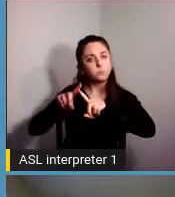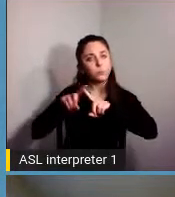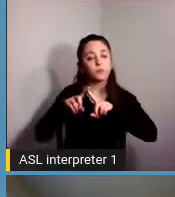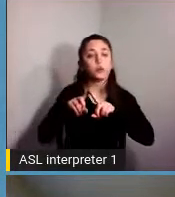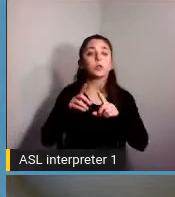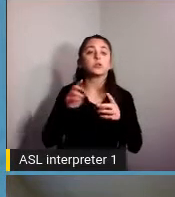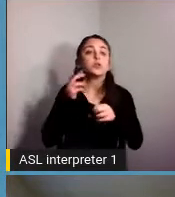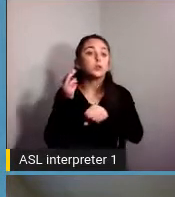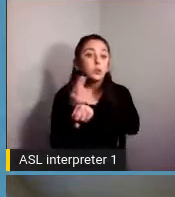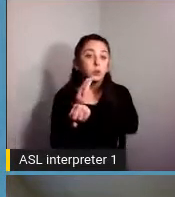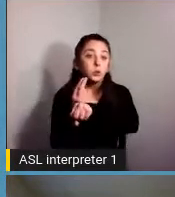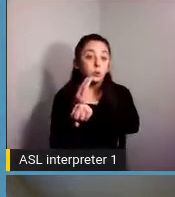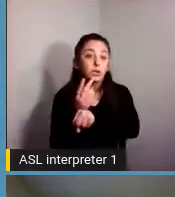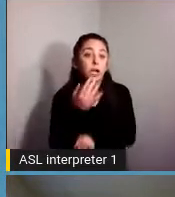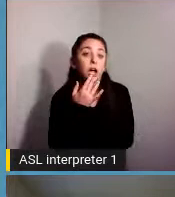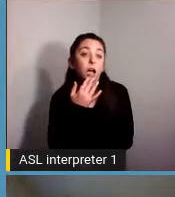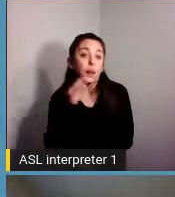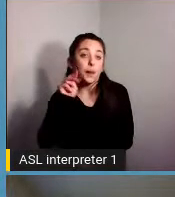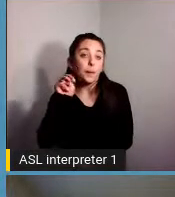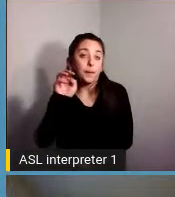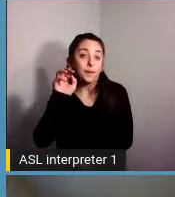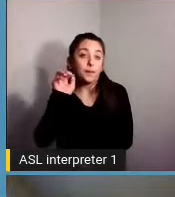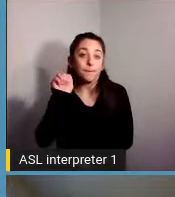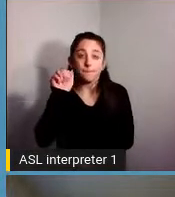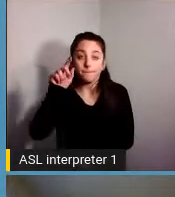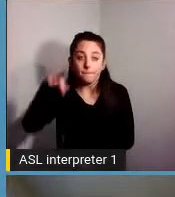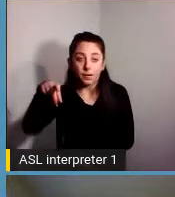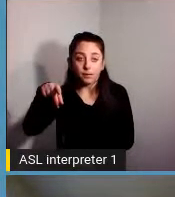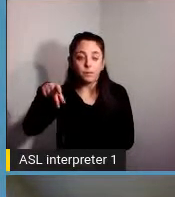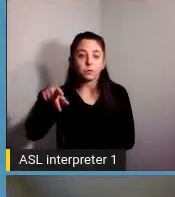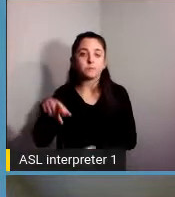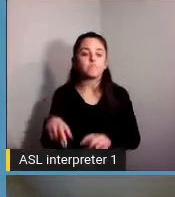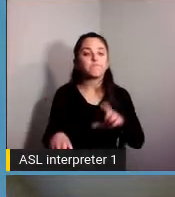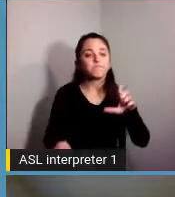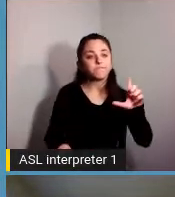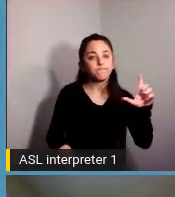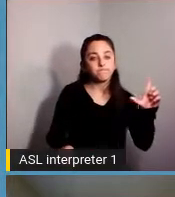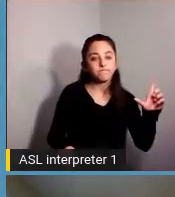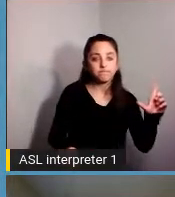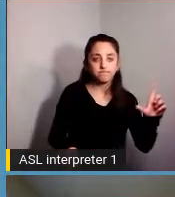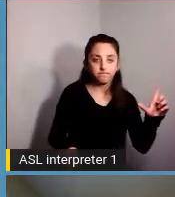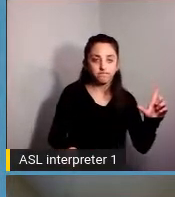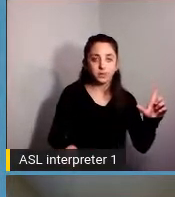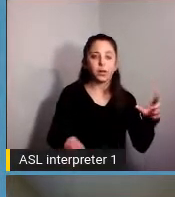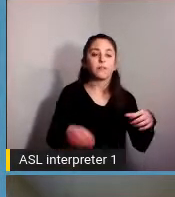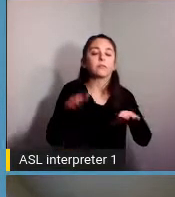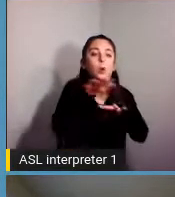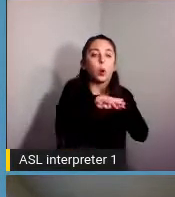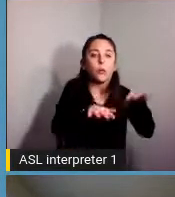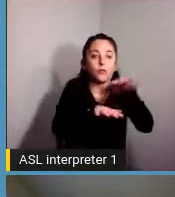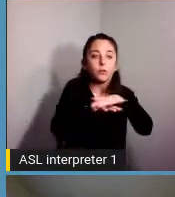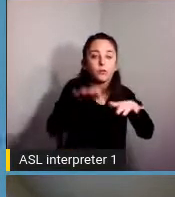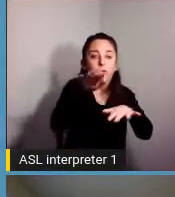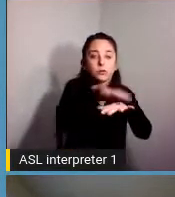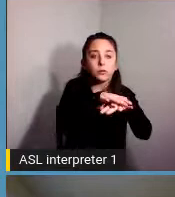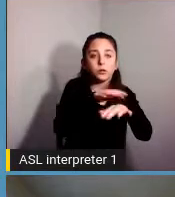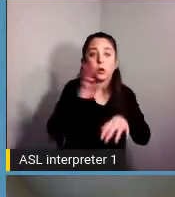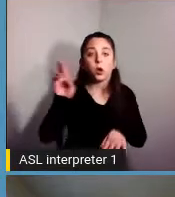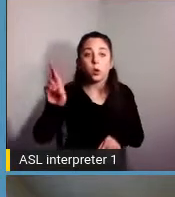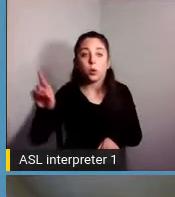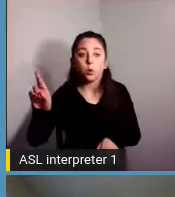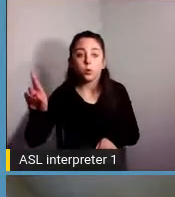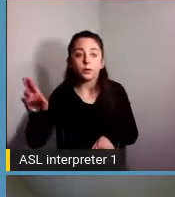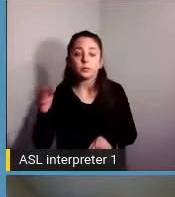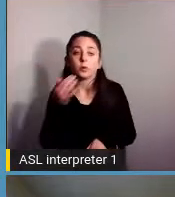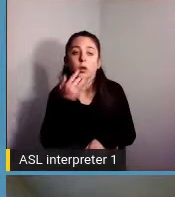map. Well, one on the far left is actually an overlay where we just took them in space and overlaid them. And then the ones on the right are color maps